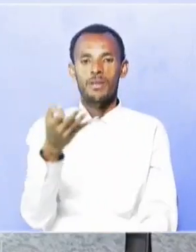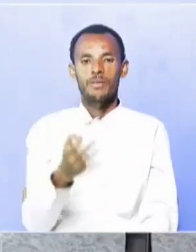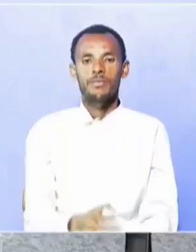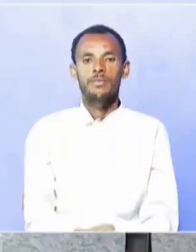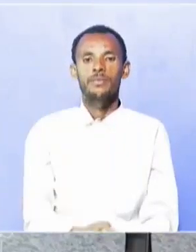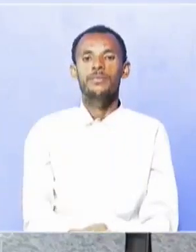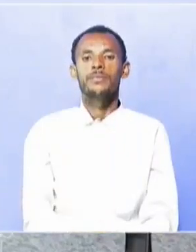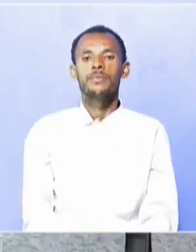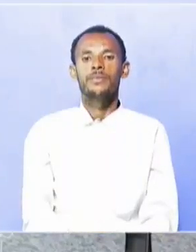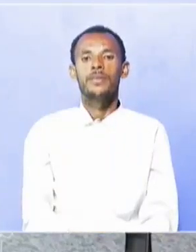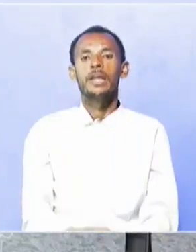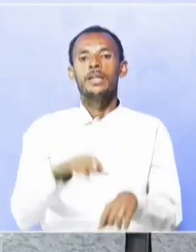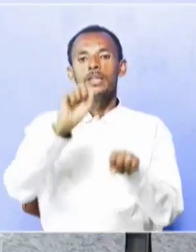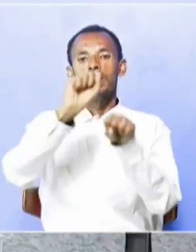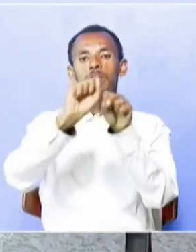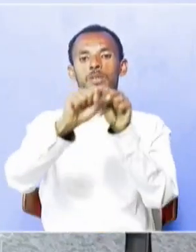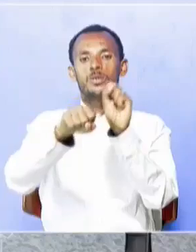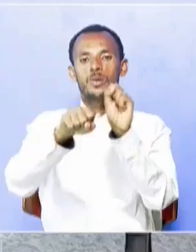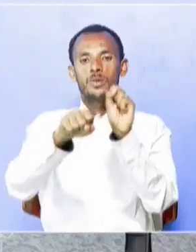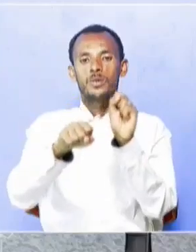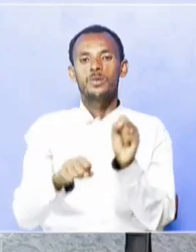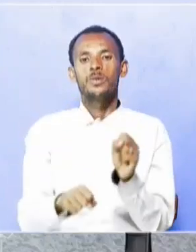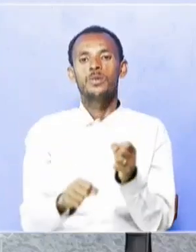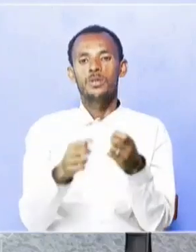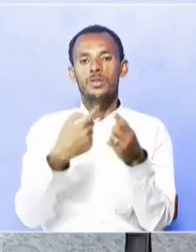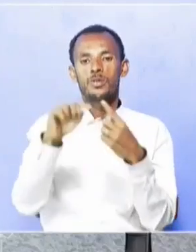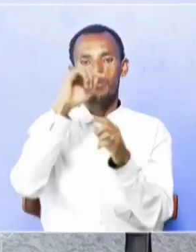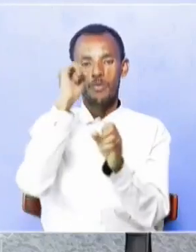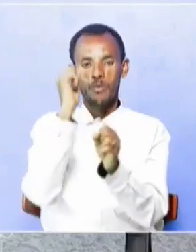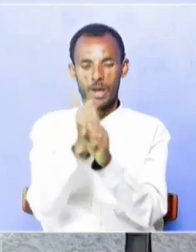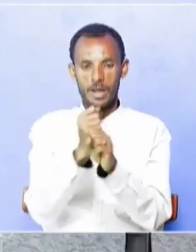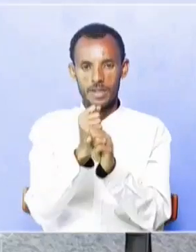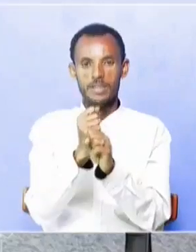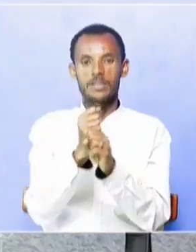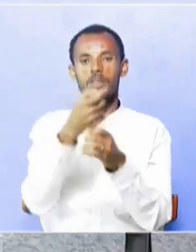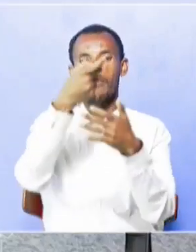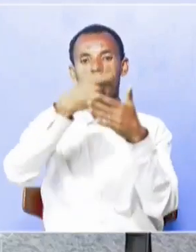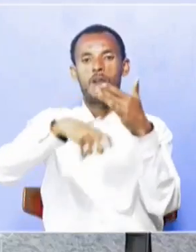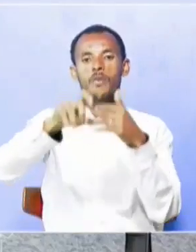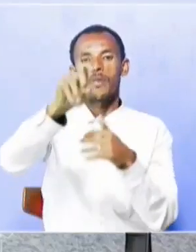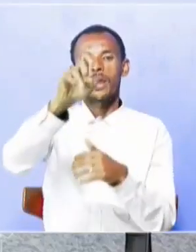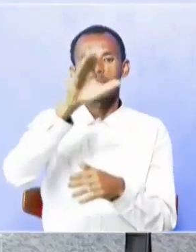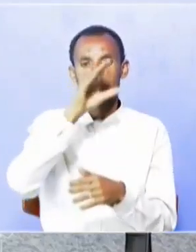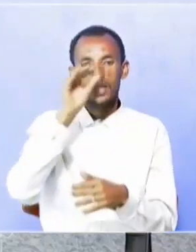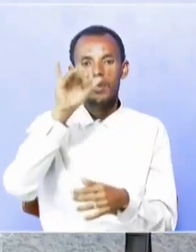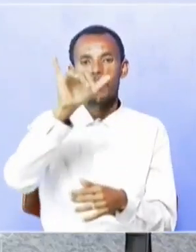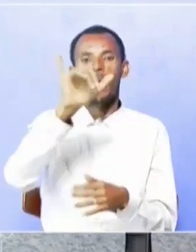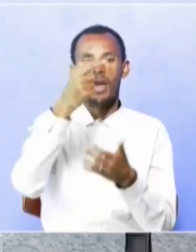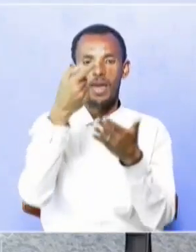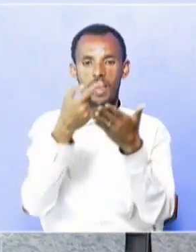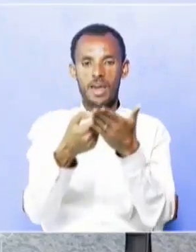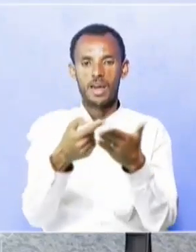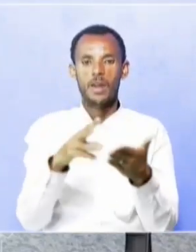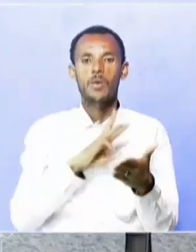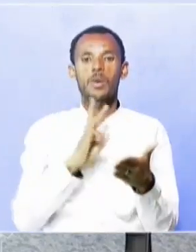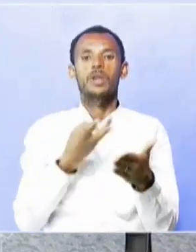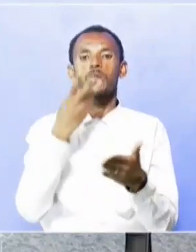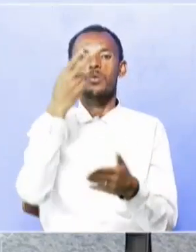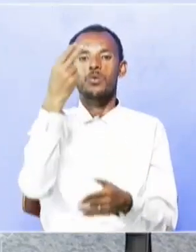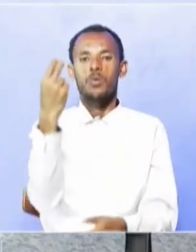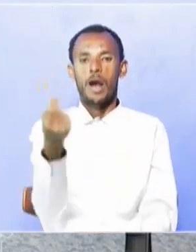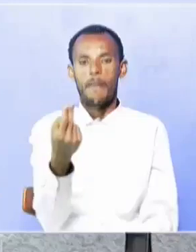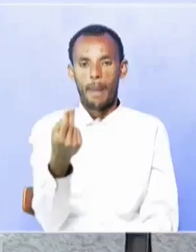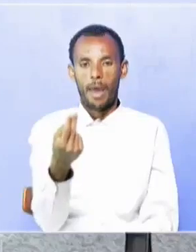the solution. So to find the value of x and y here, we need to